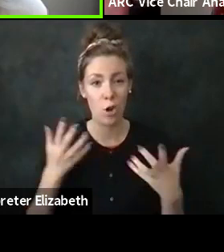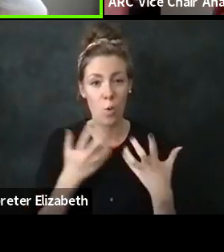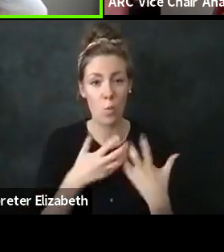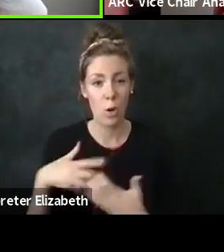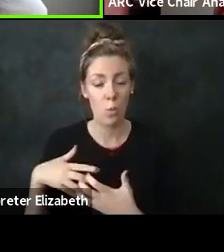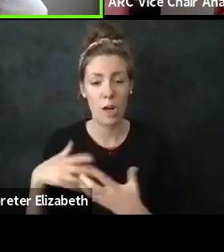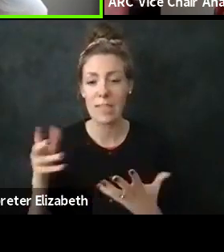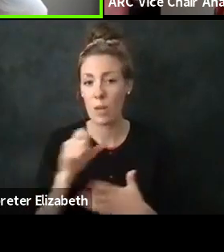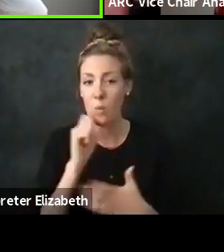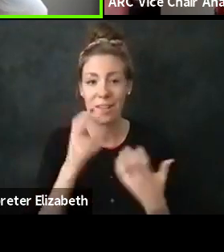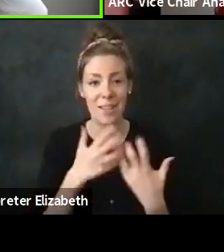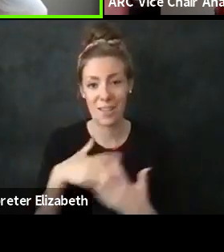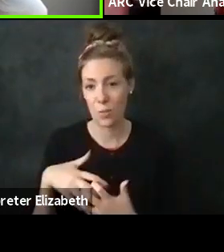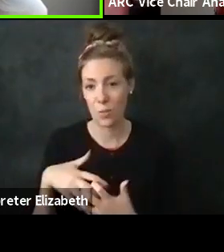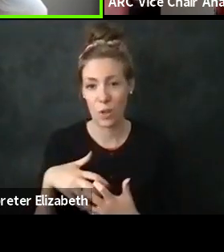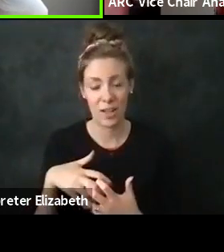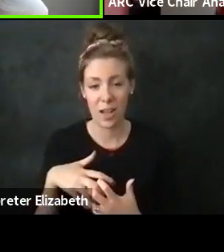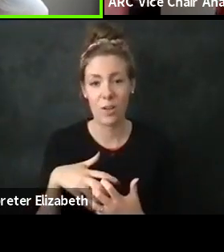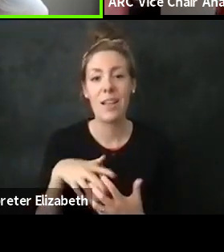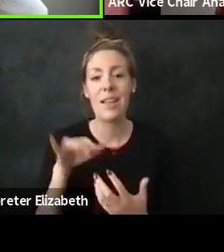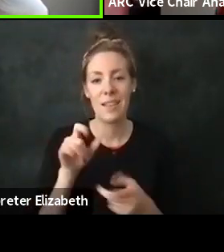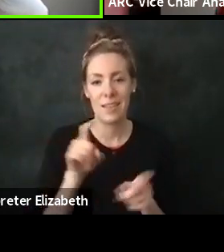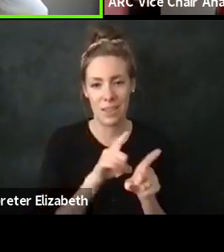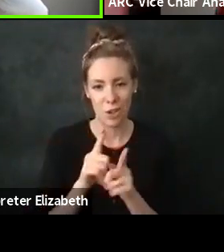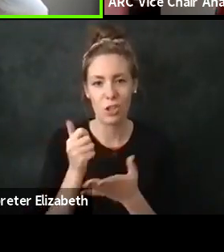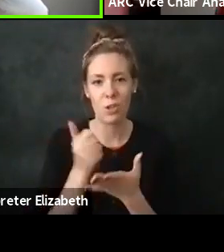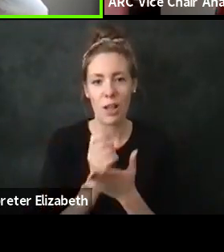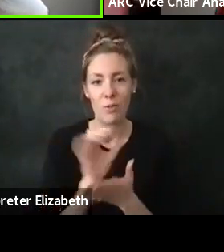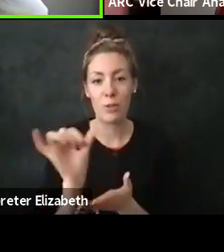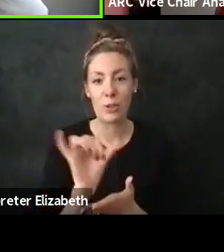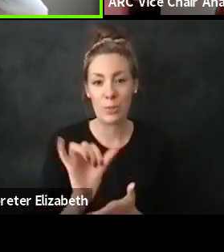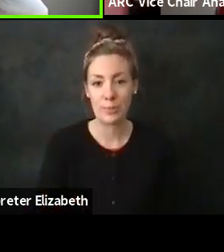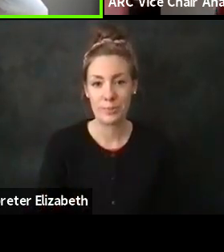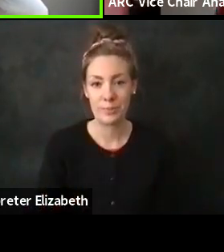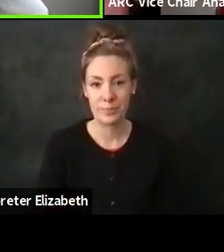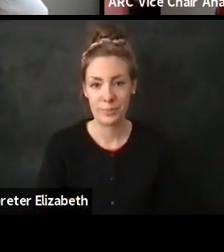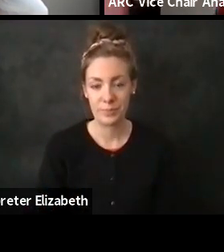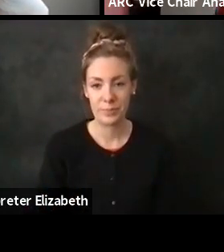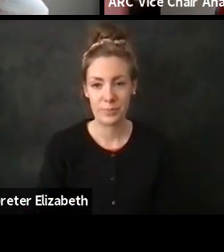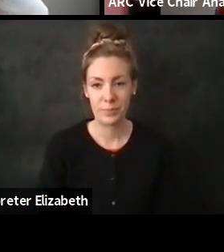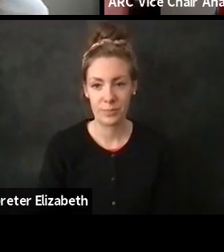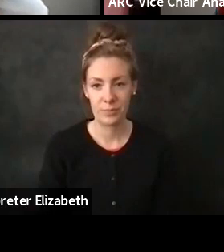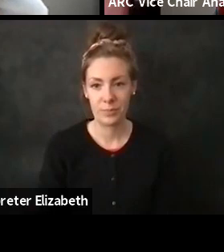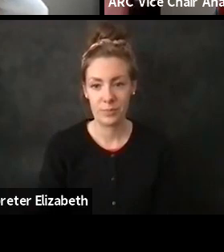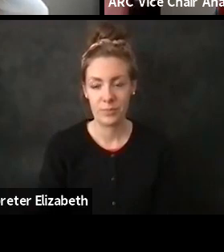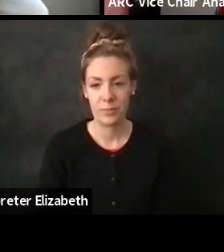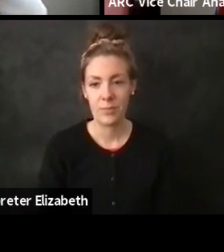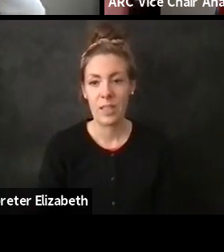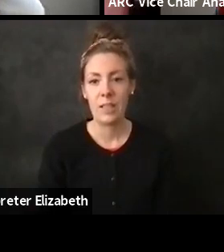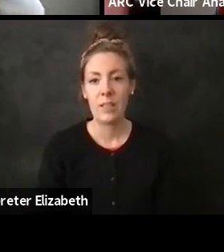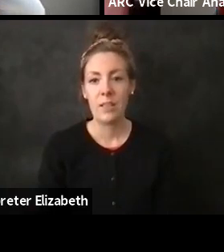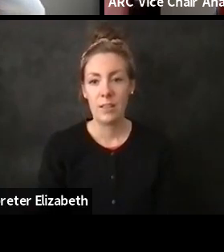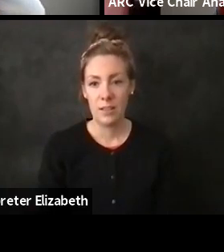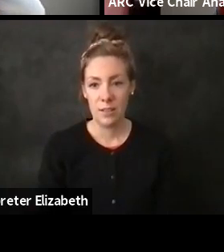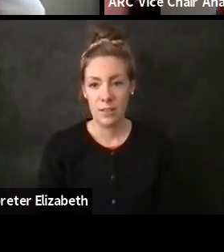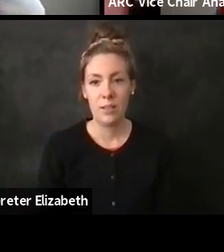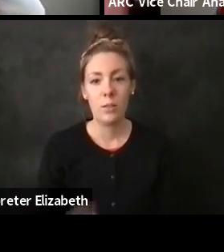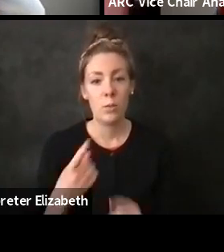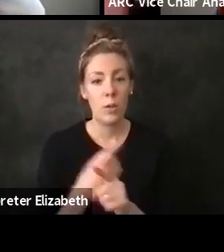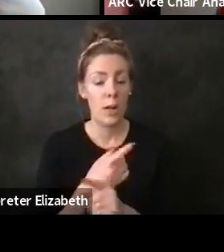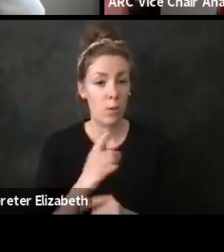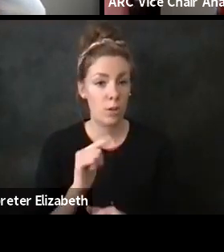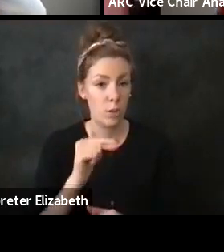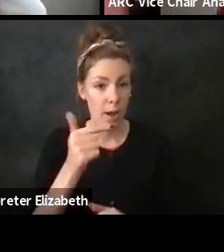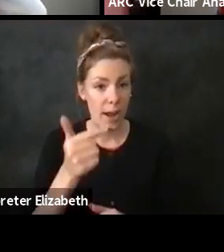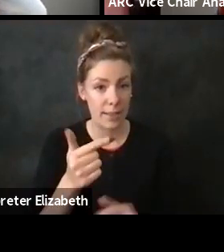doesn't work with the existing map. That's also helpful as well. I would also extend that question to Chair Sheffield and Vice